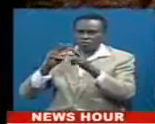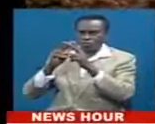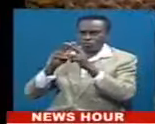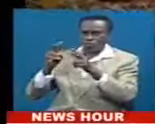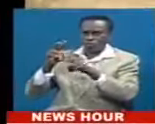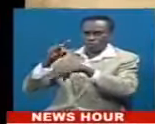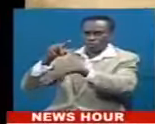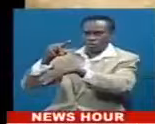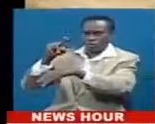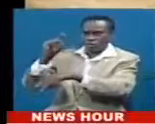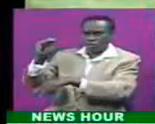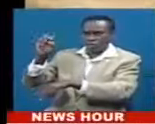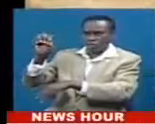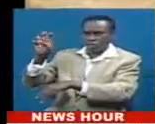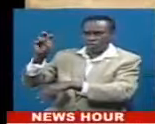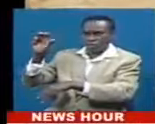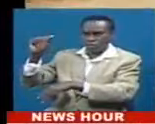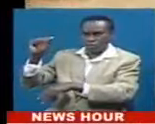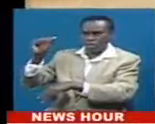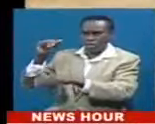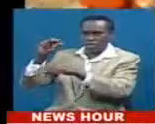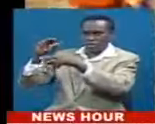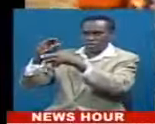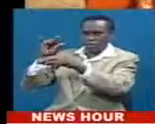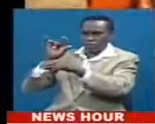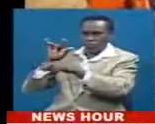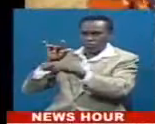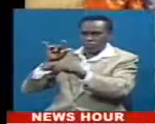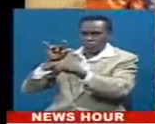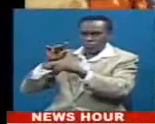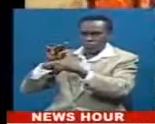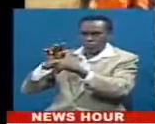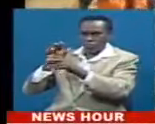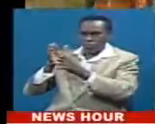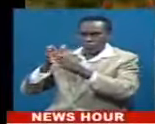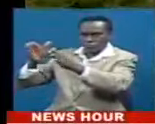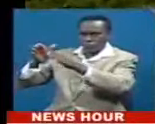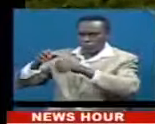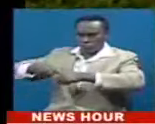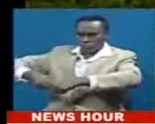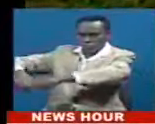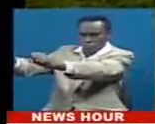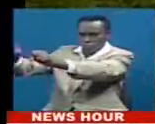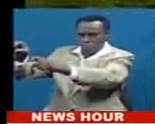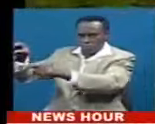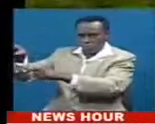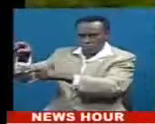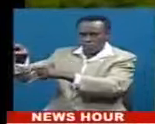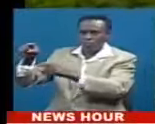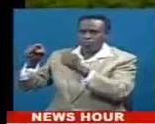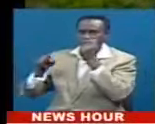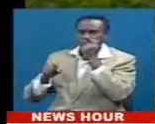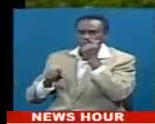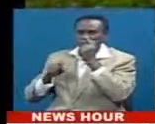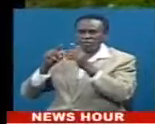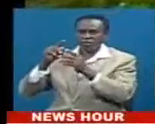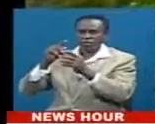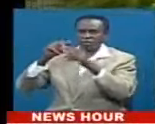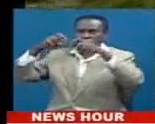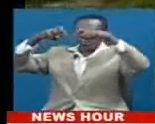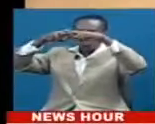Tema Motorway roundabout. The contractors have gone far with that aspect of the work. The Electricity Company of Ghana,